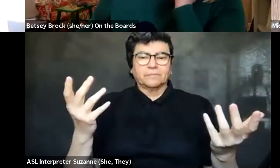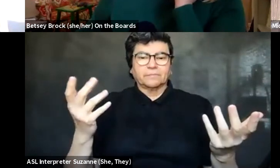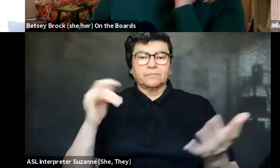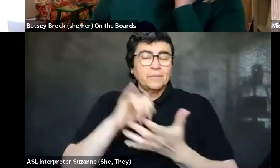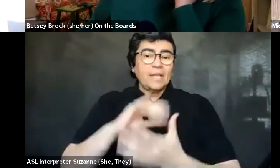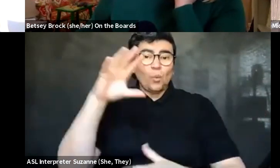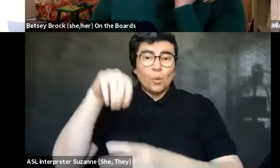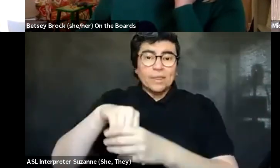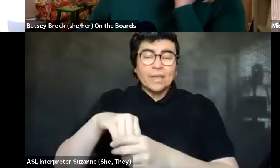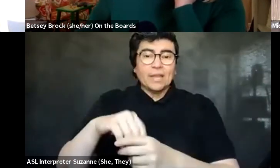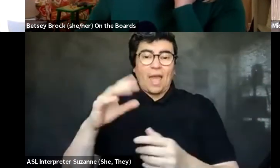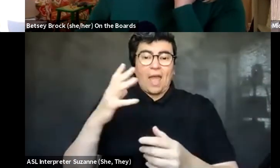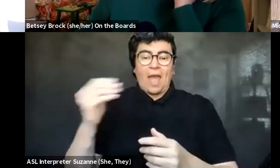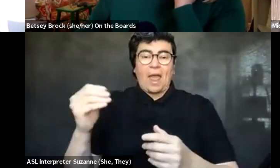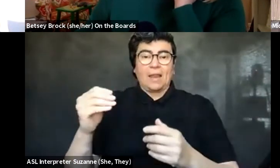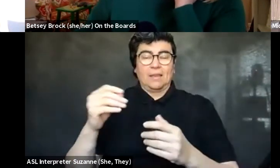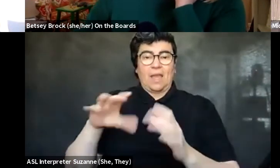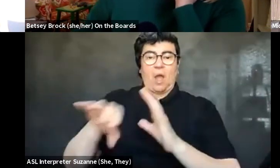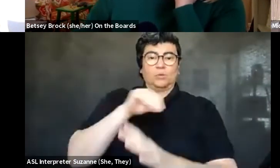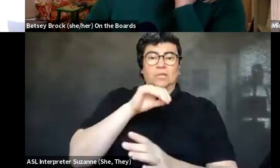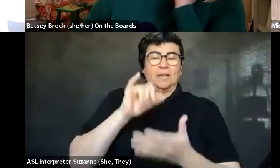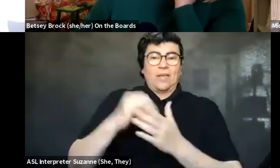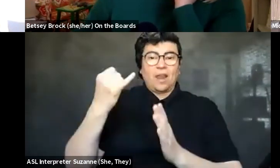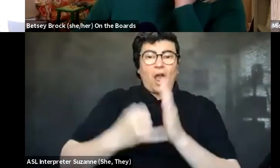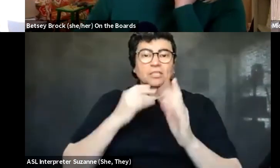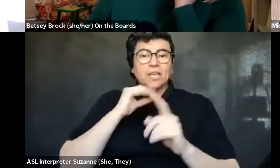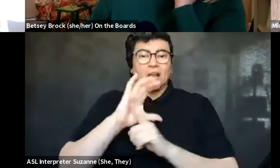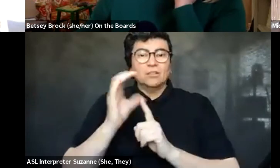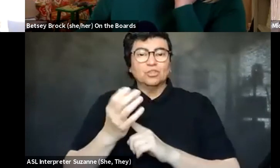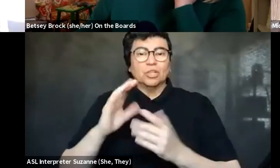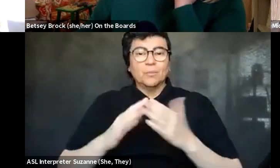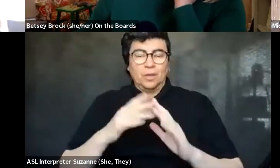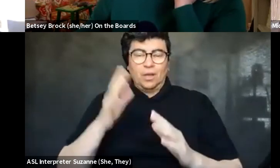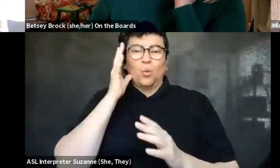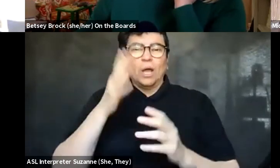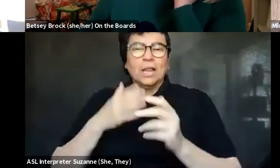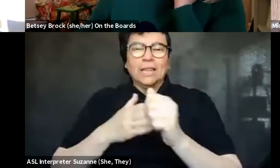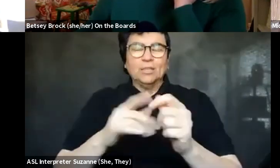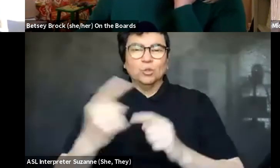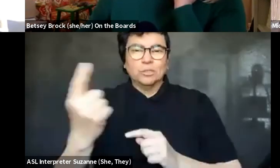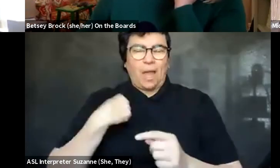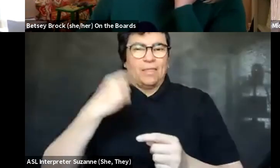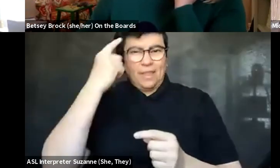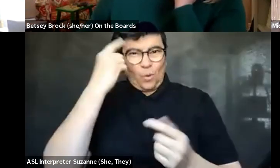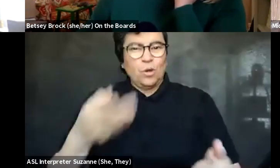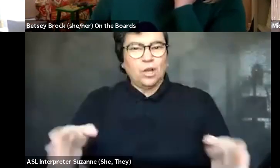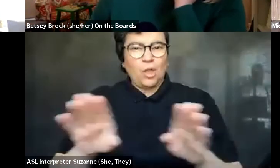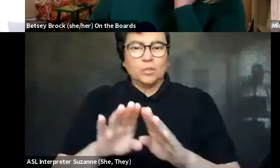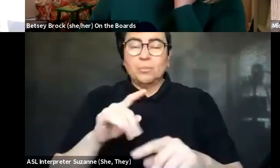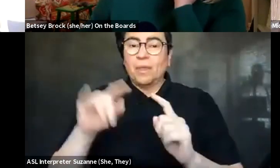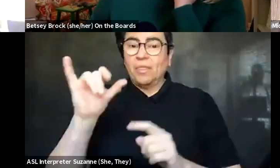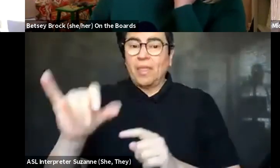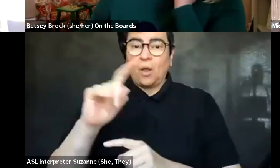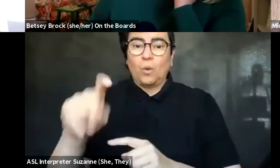and without and outside of the arts and culture community. It'll lead into something that I think we're going to close on, but really that question